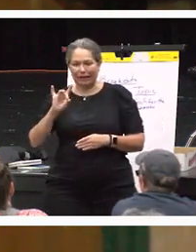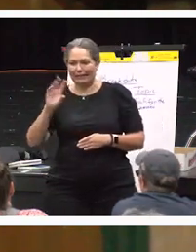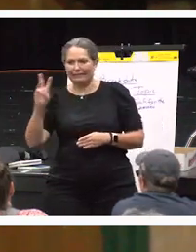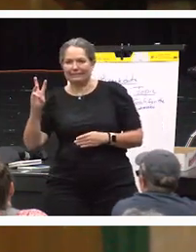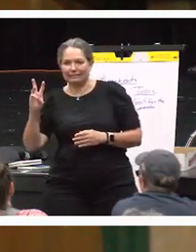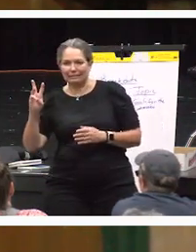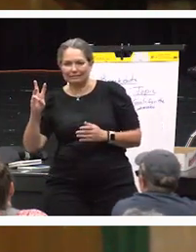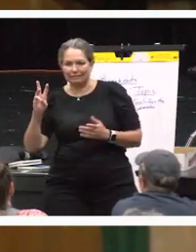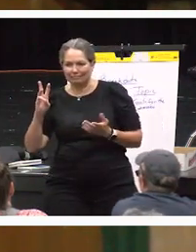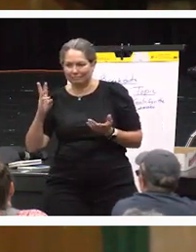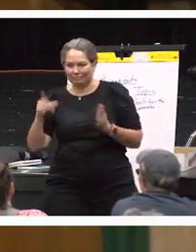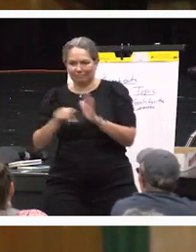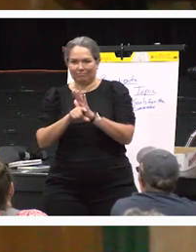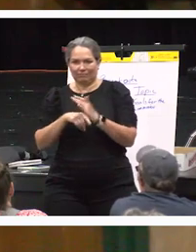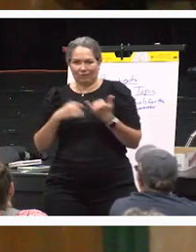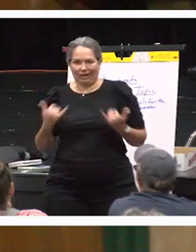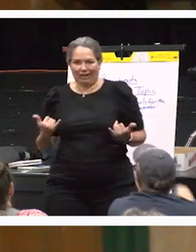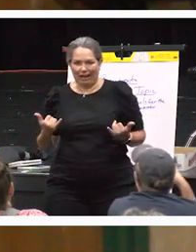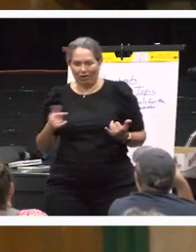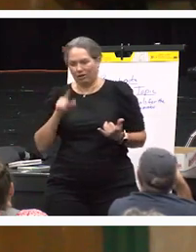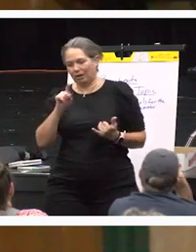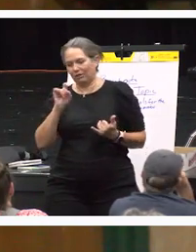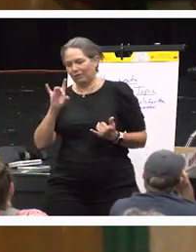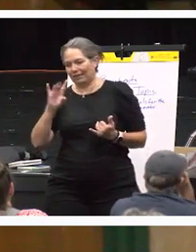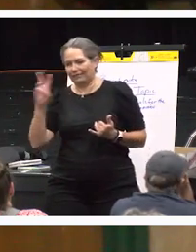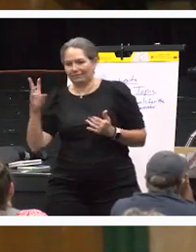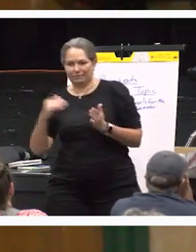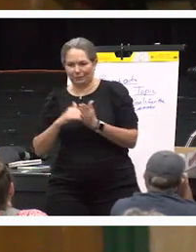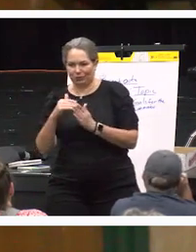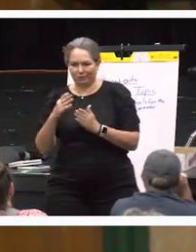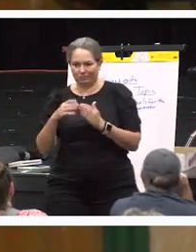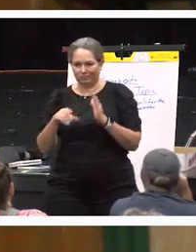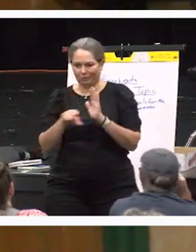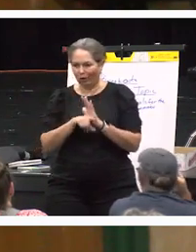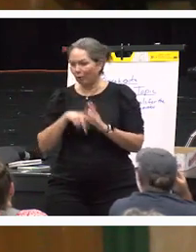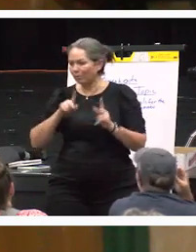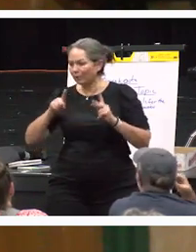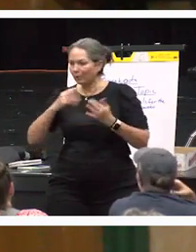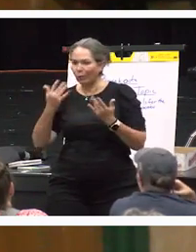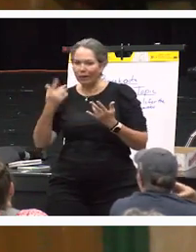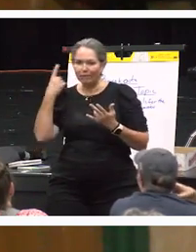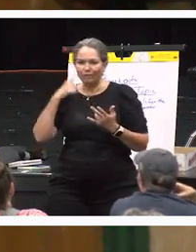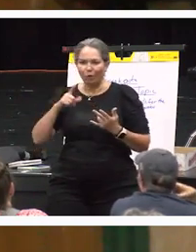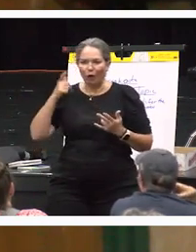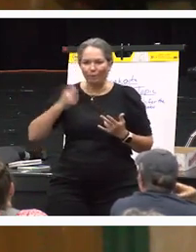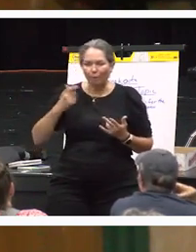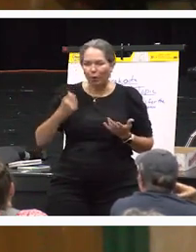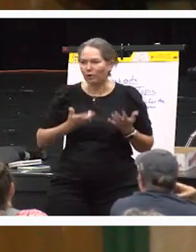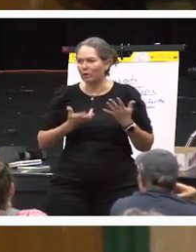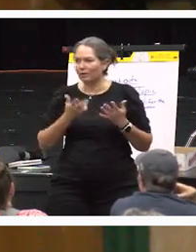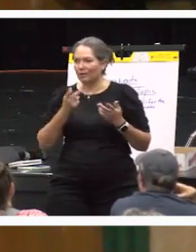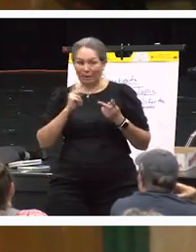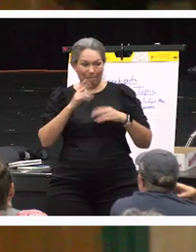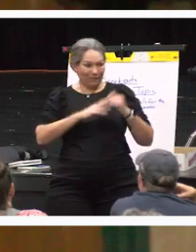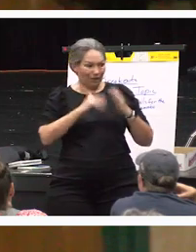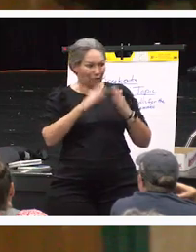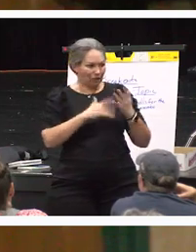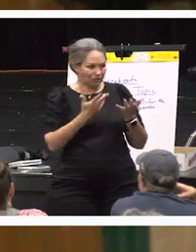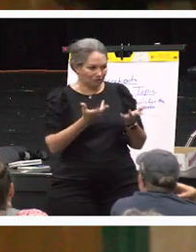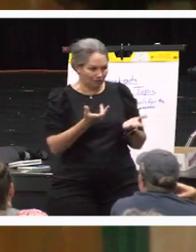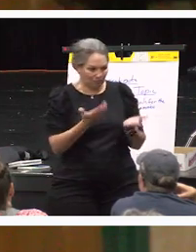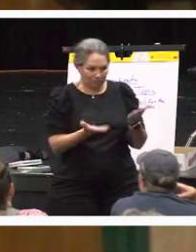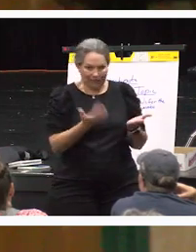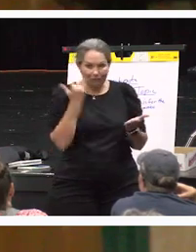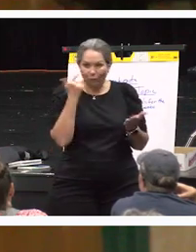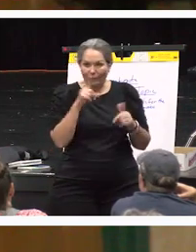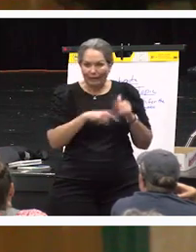$186,000 in the hole right now. People waiting on employment checks, 18 units about to be demolished unless we raise them. The state needs